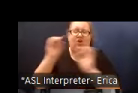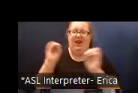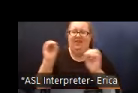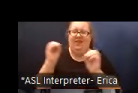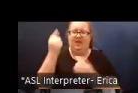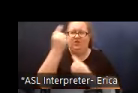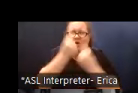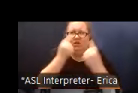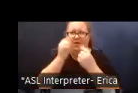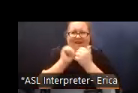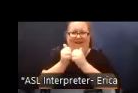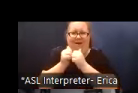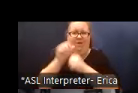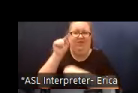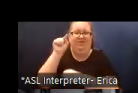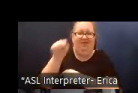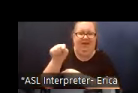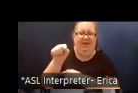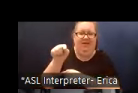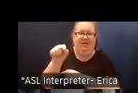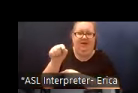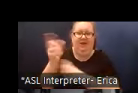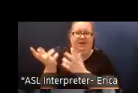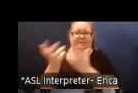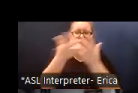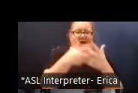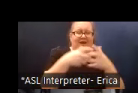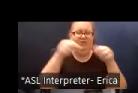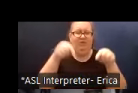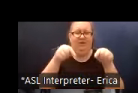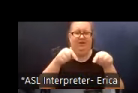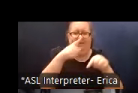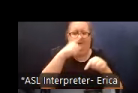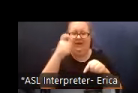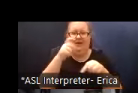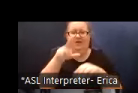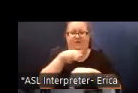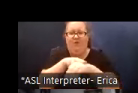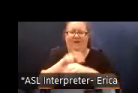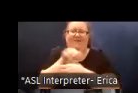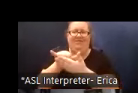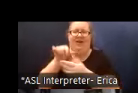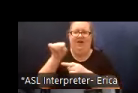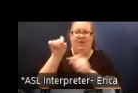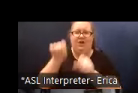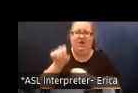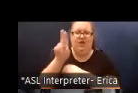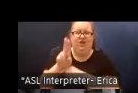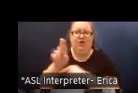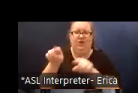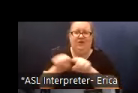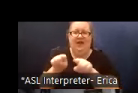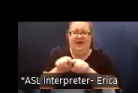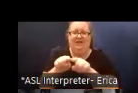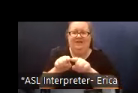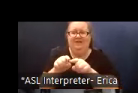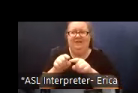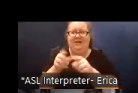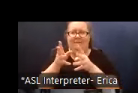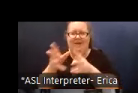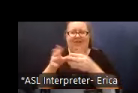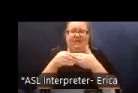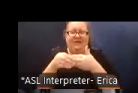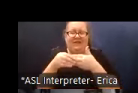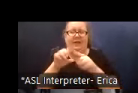of wondering, how would that play into this factor, since of course that you could use that as a method of resiliency, but it's